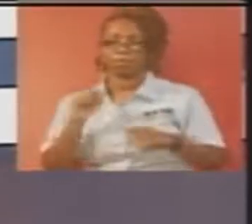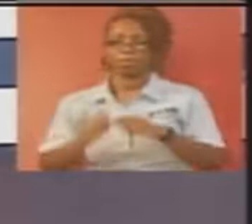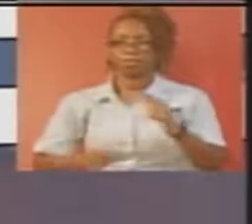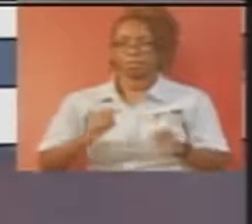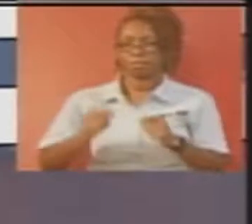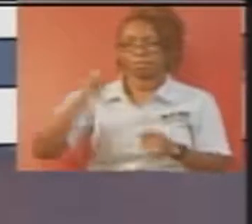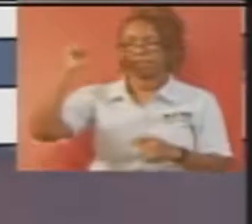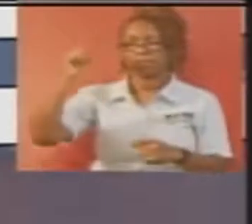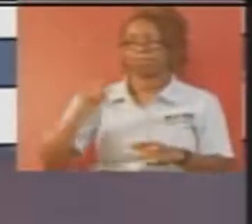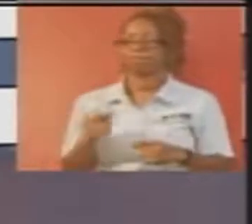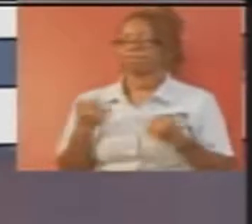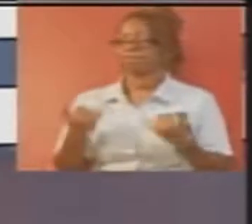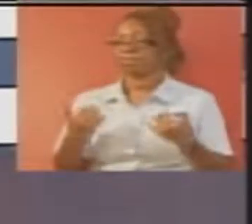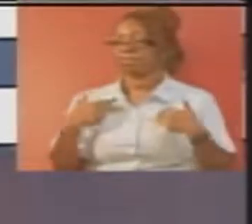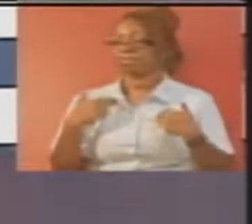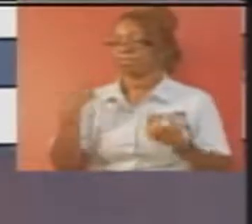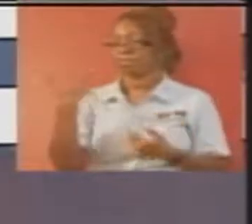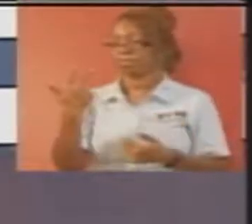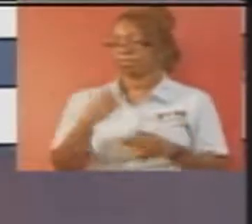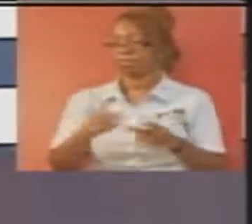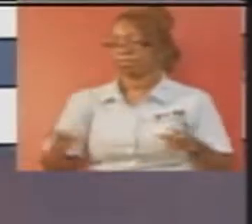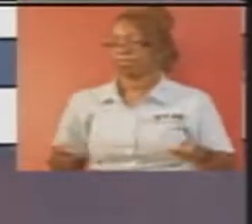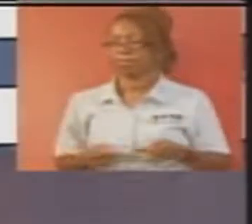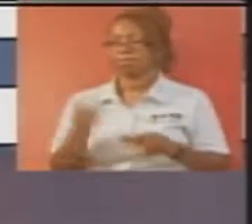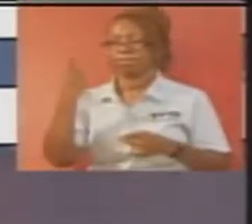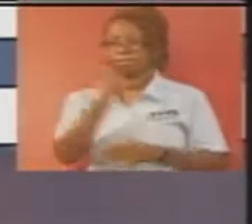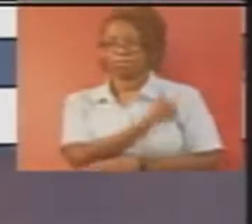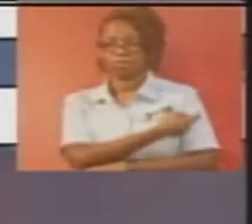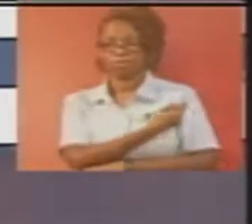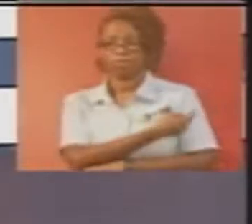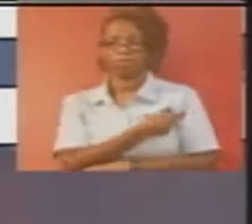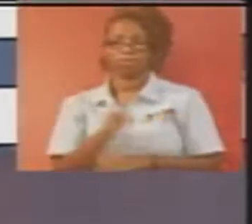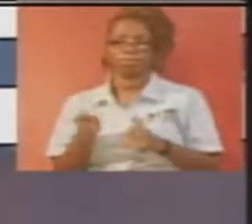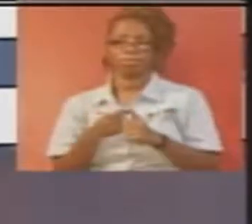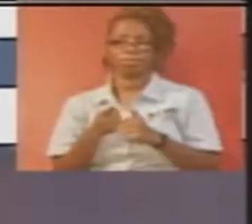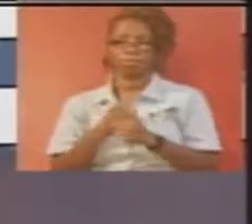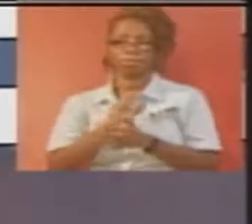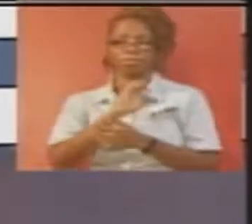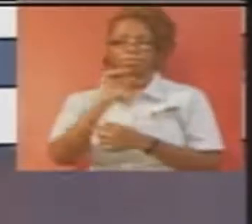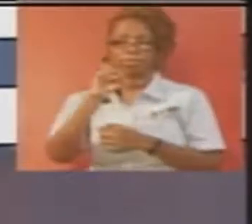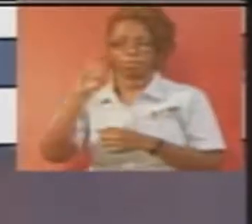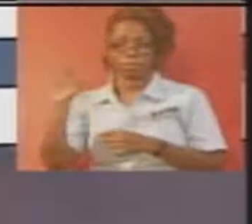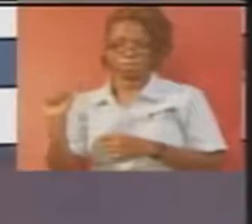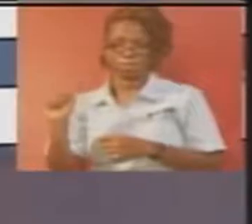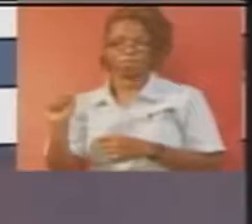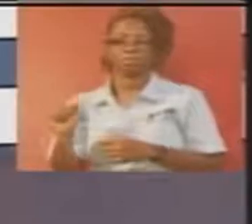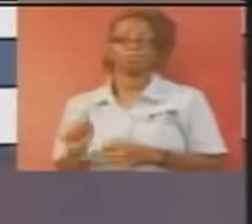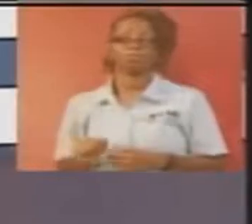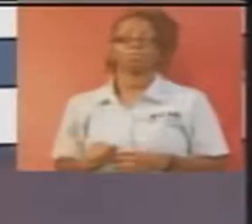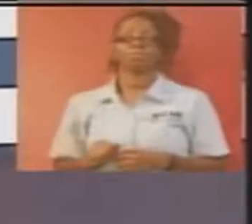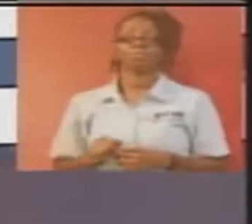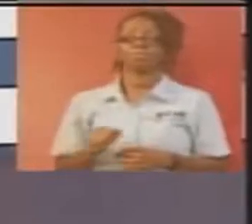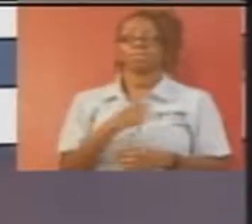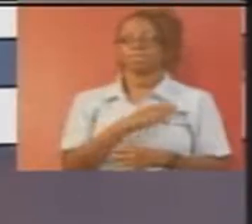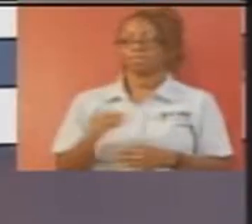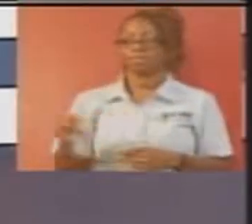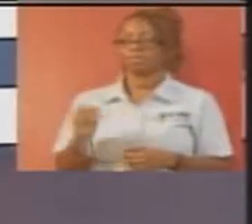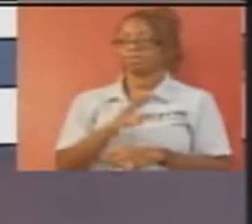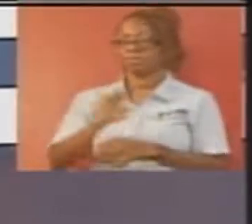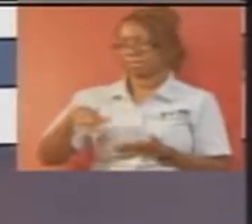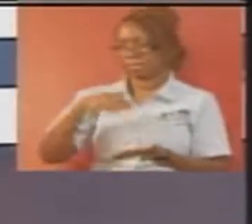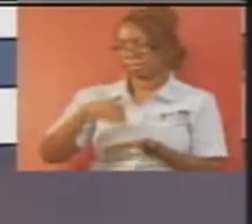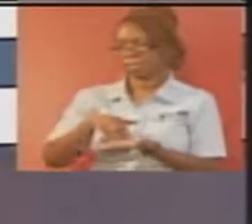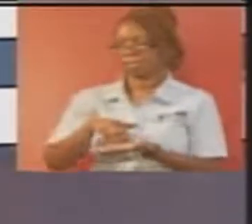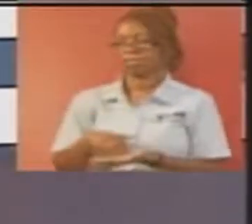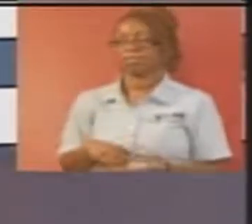namely Couva, as well as Central Stores, and 1 site in Tobago. Chillers are